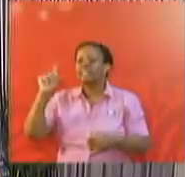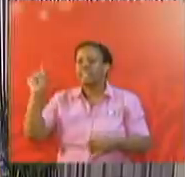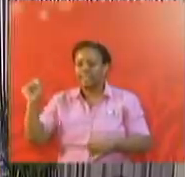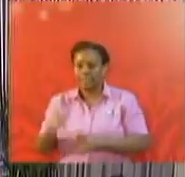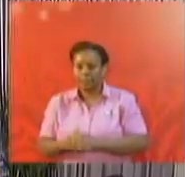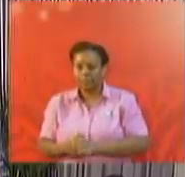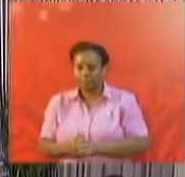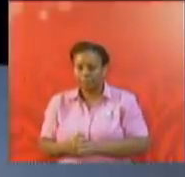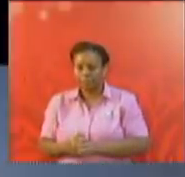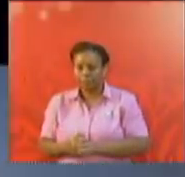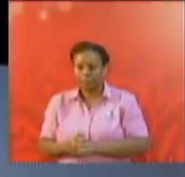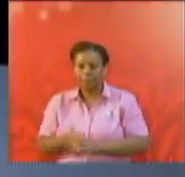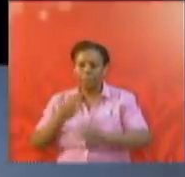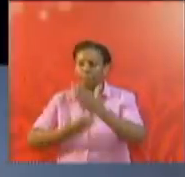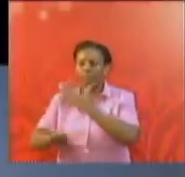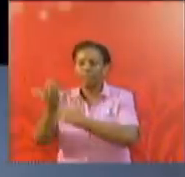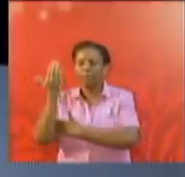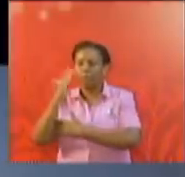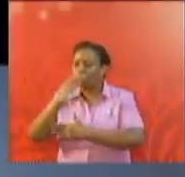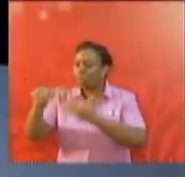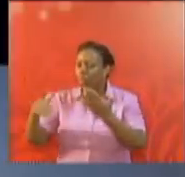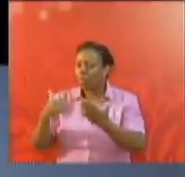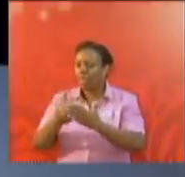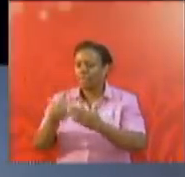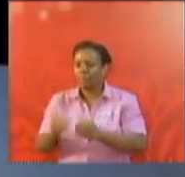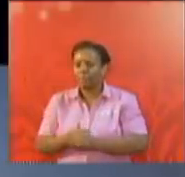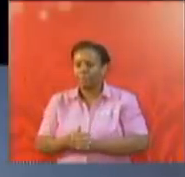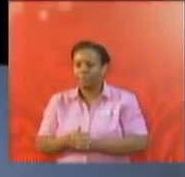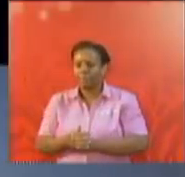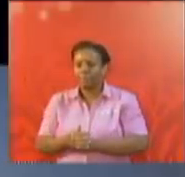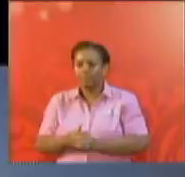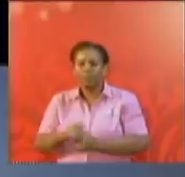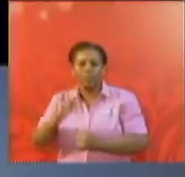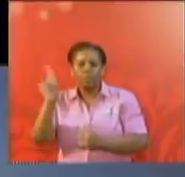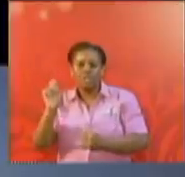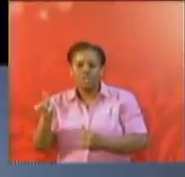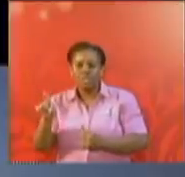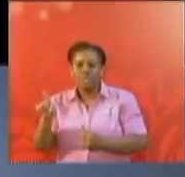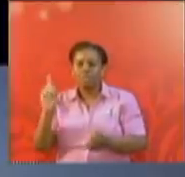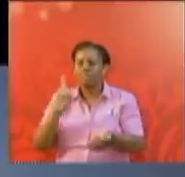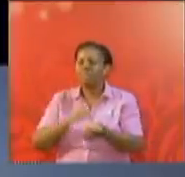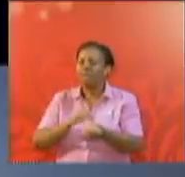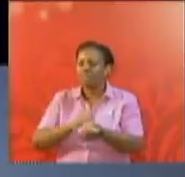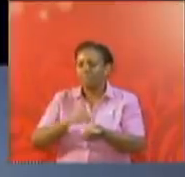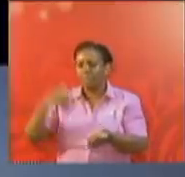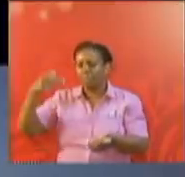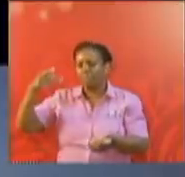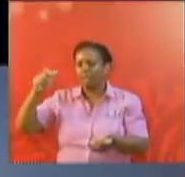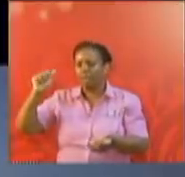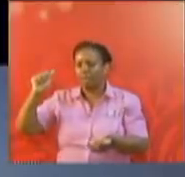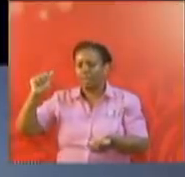Good morning, everyone. Crystal Wilson, TTT Limited. My question is for Dr. Parkinson. Dr.